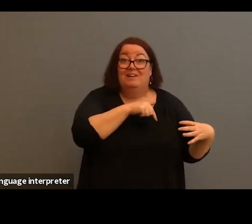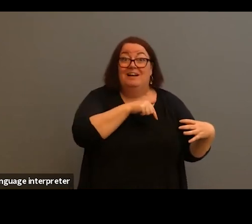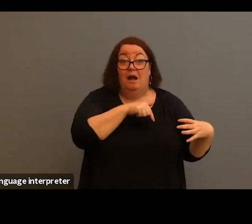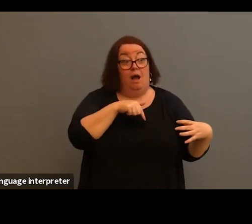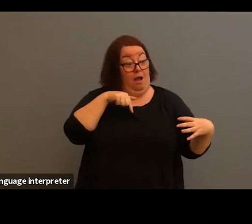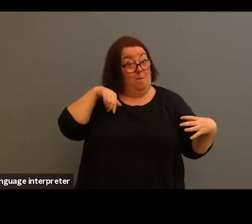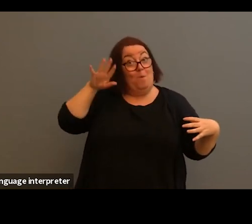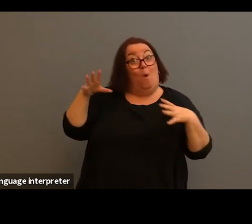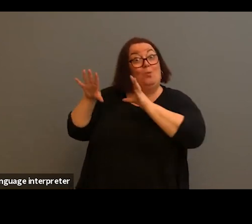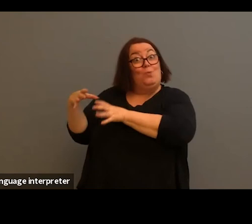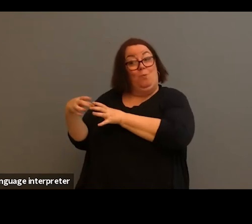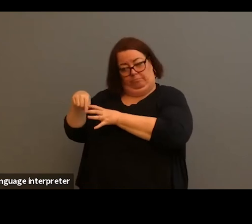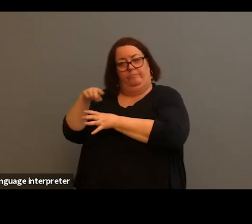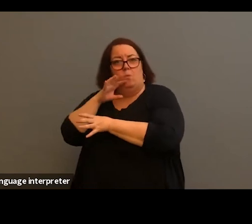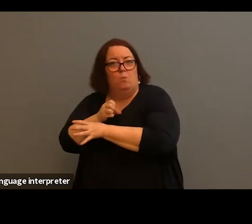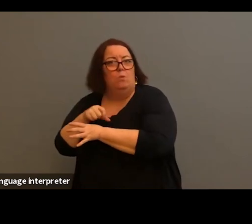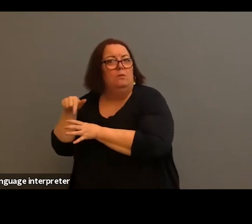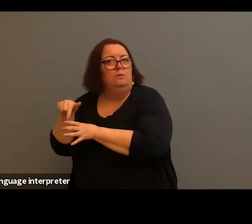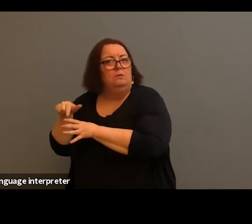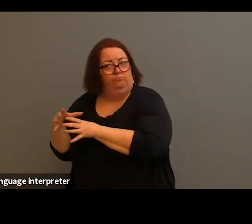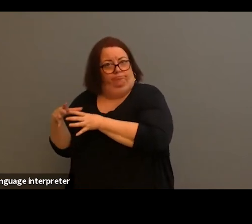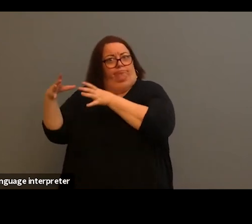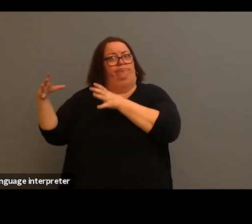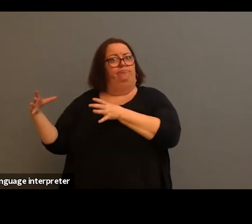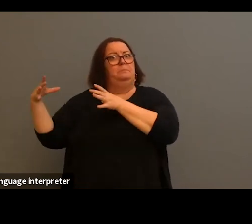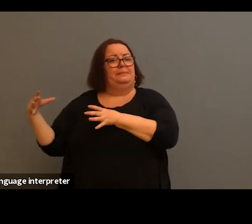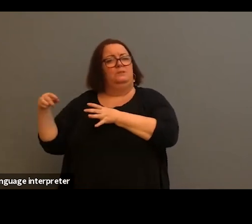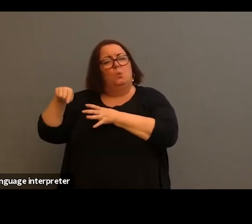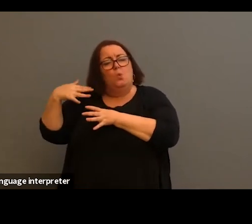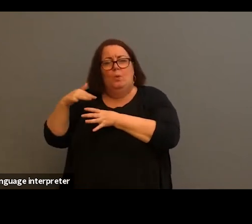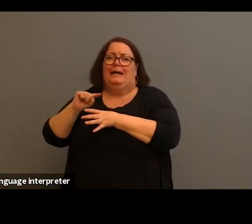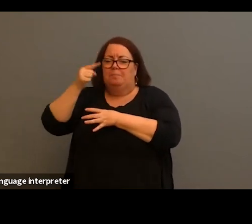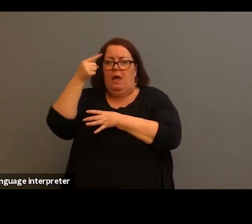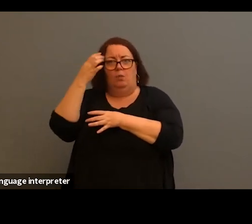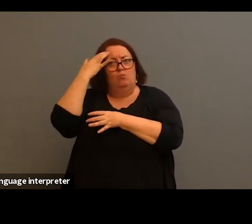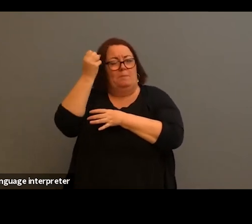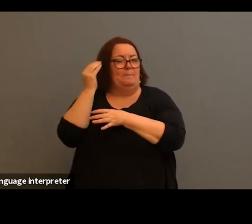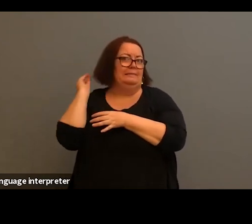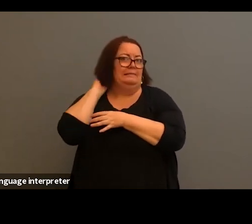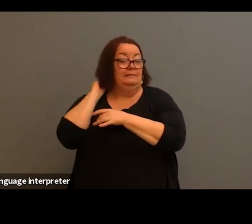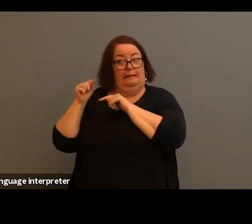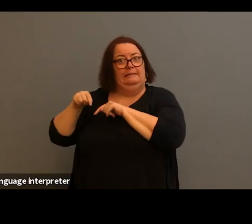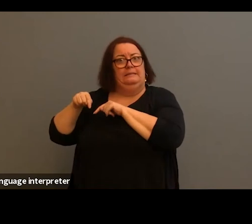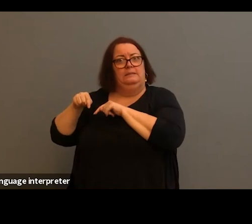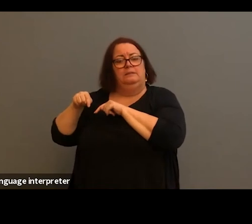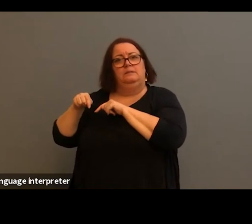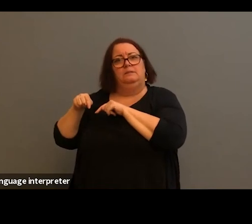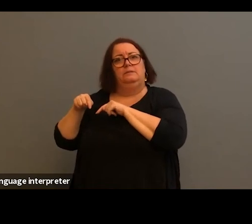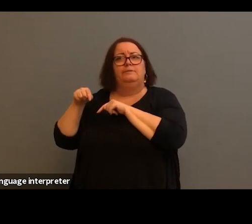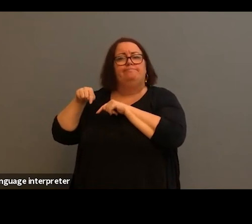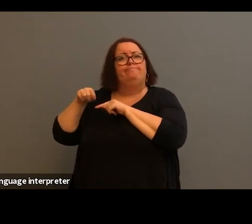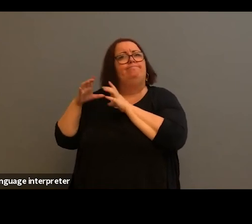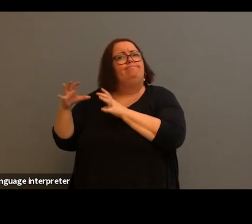very very important, that perspective, and that perspective matches very well with the universal, as I was saying, with the universal